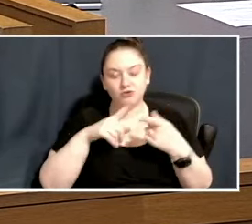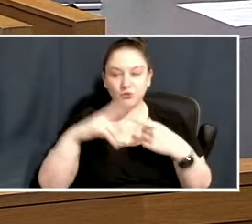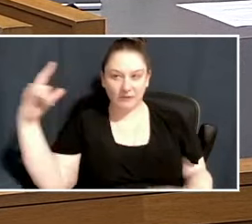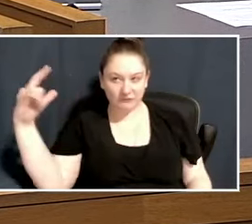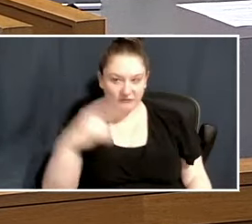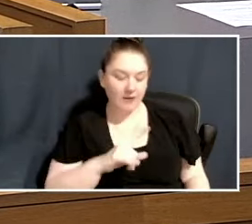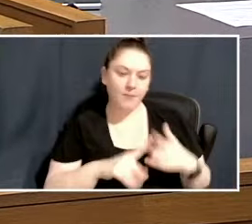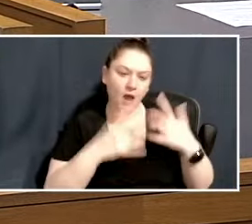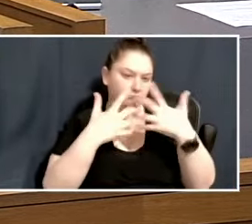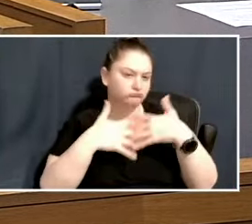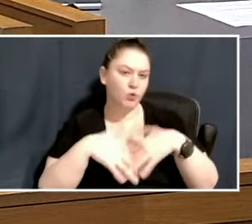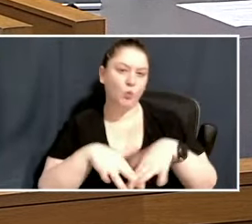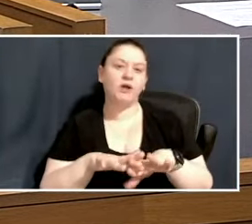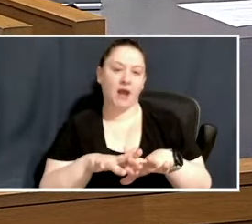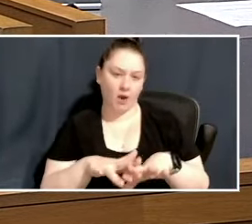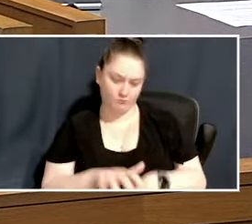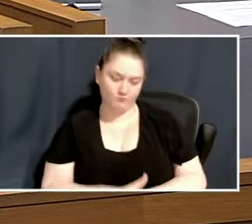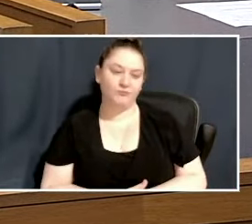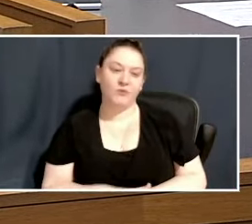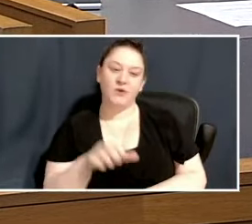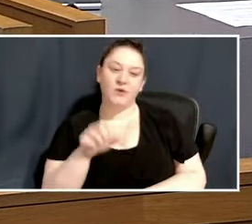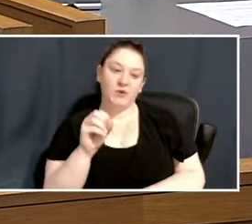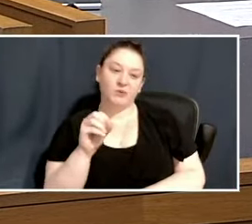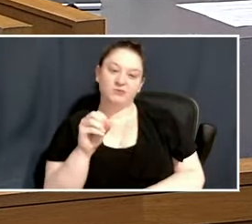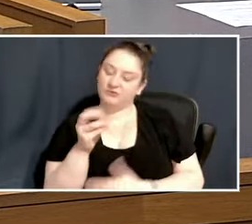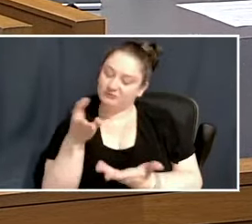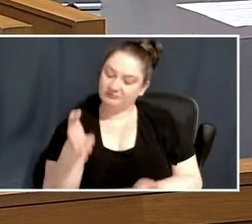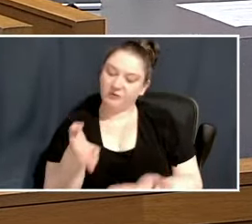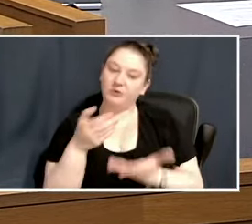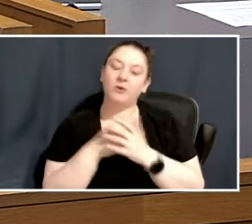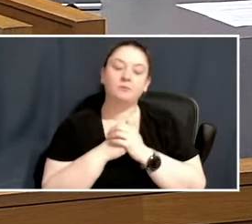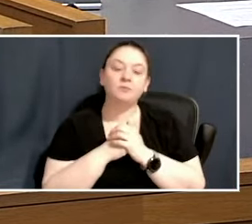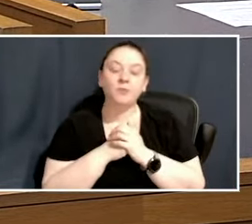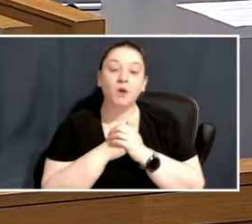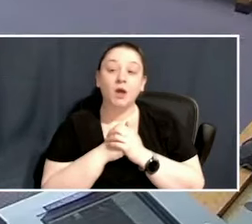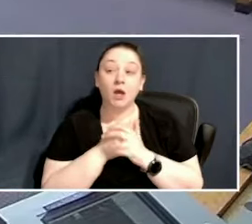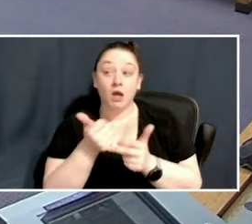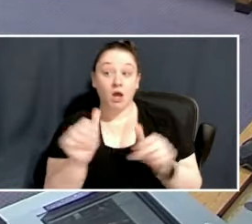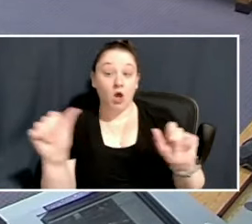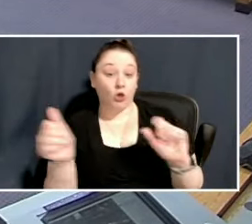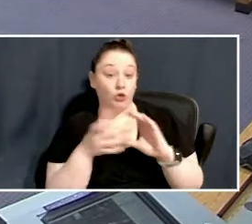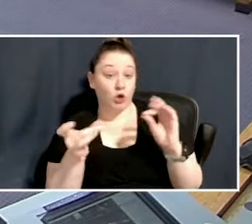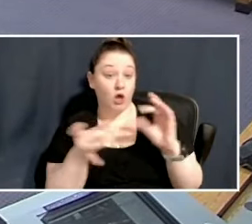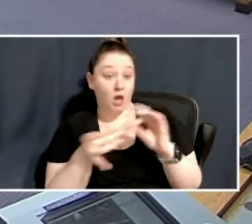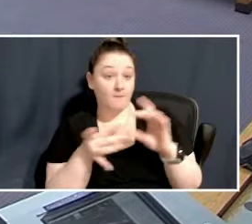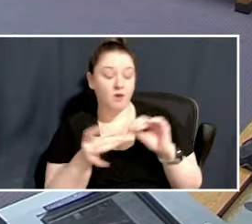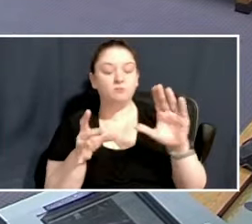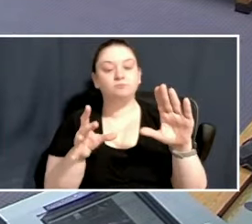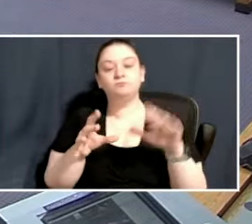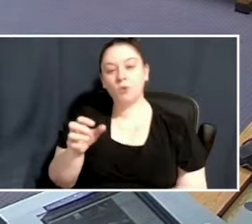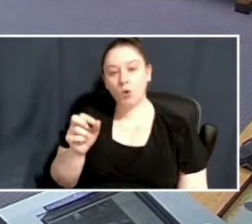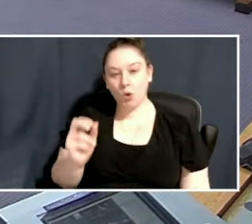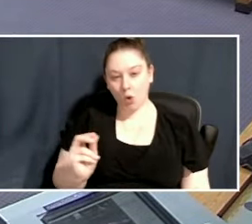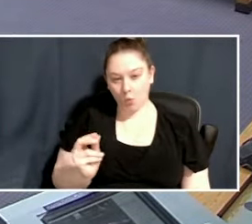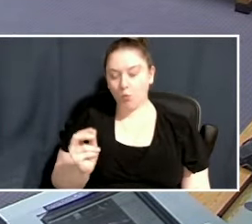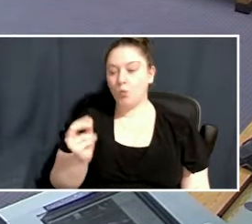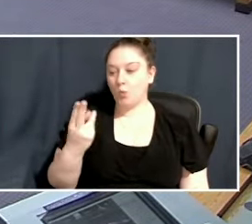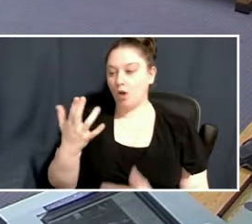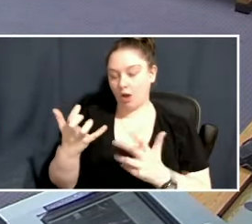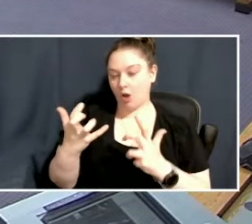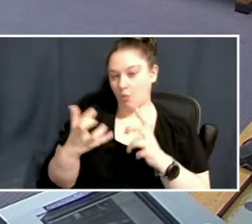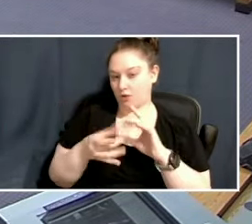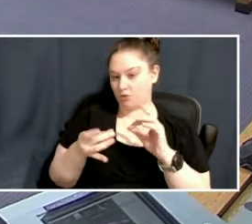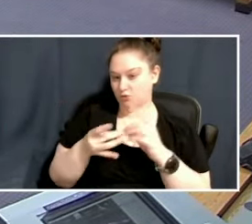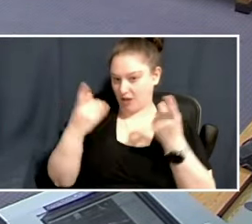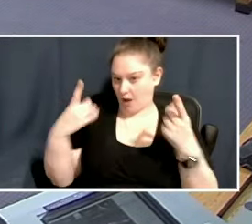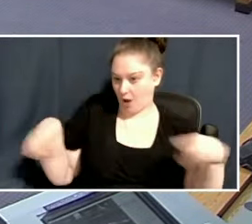end. So there you have it. And does anybody else have any comments? By the way, I'm gonna have to say it out loud. If you get the